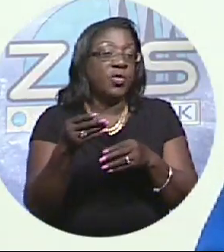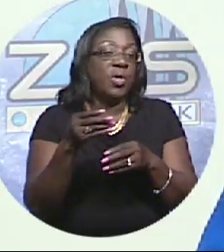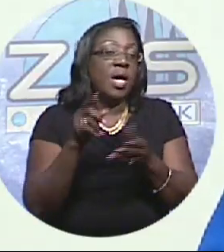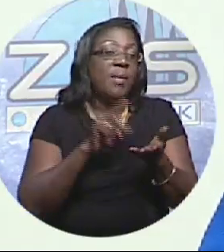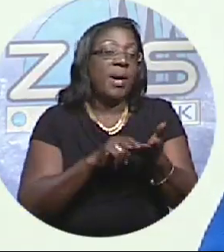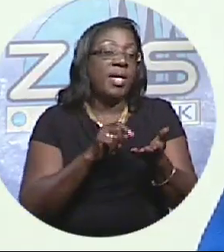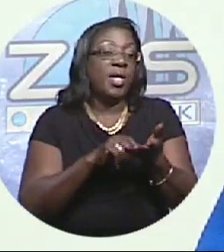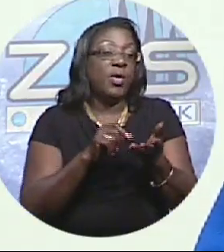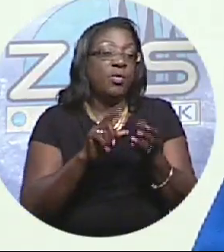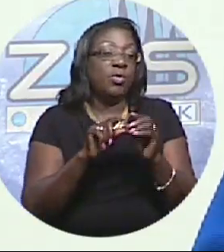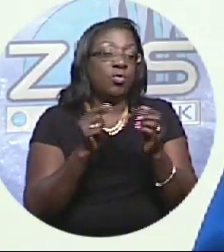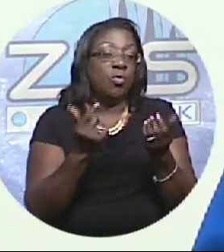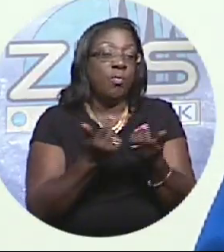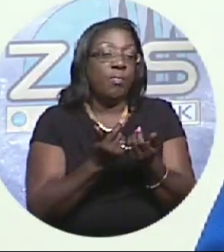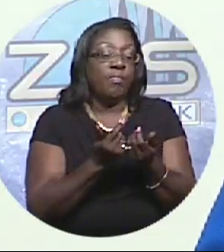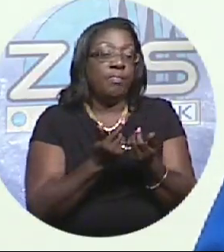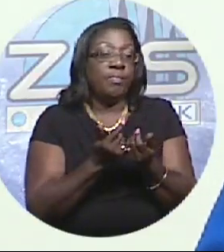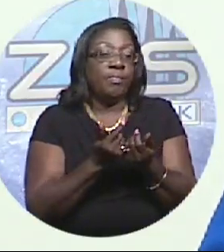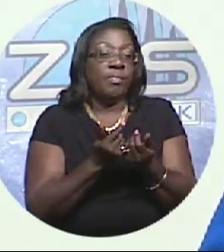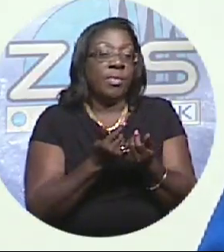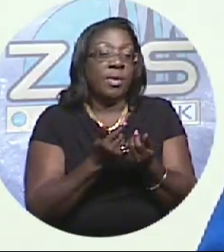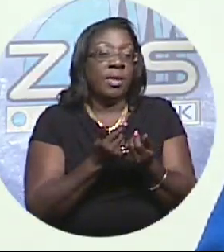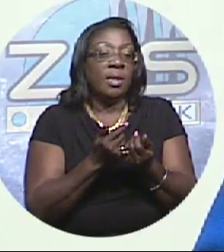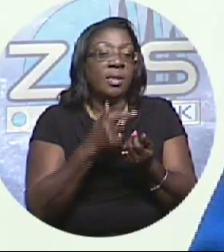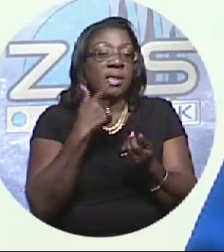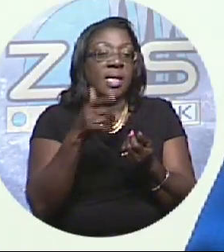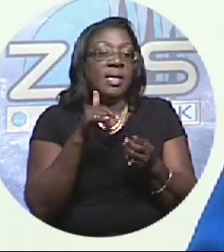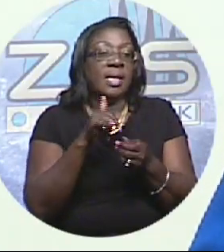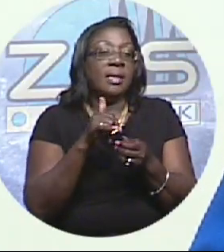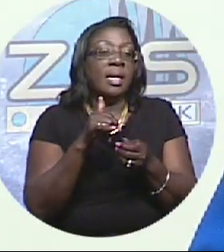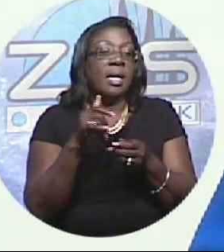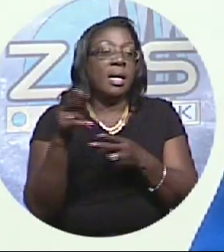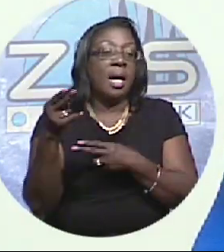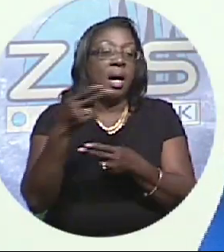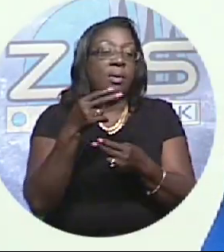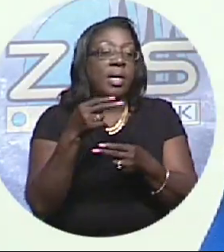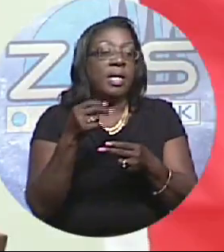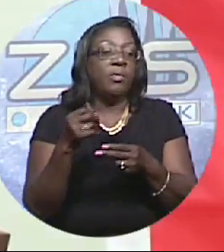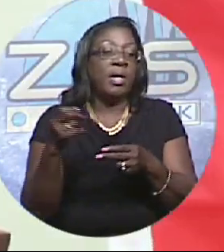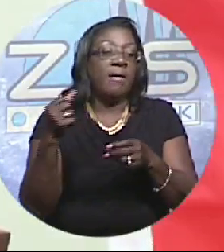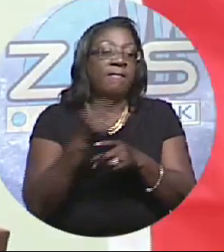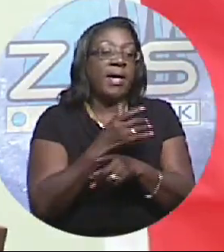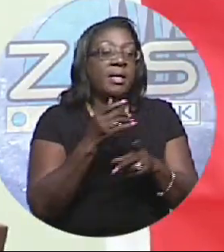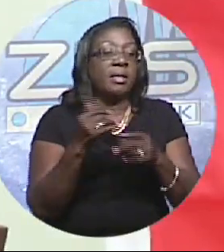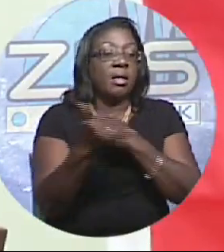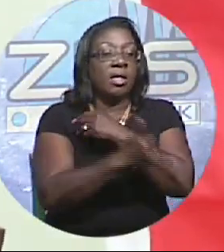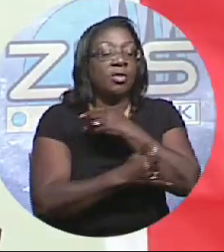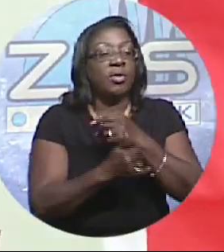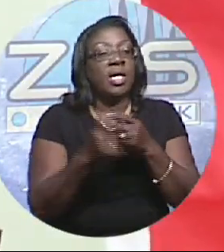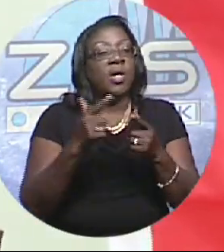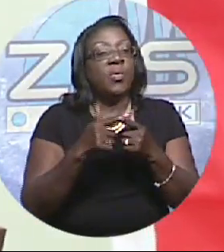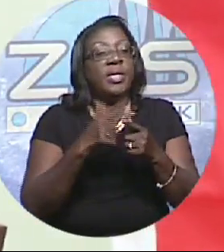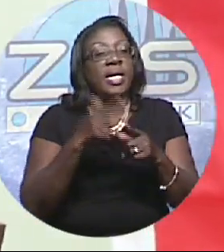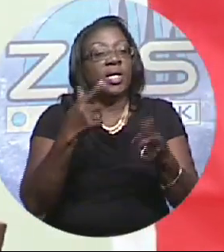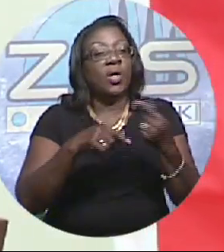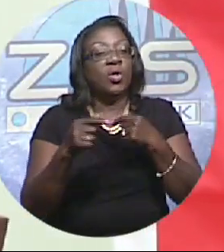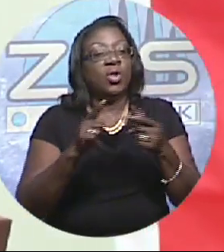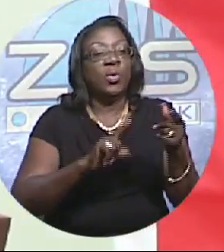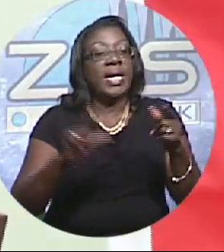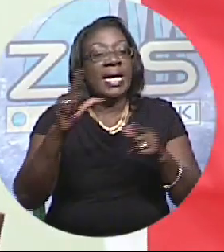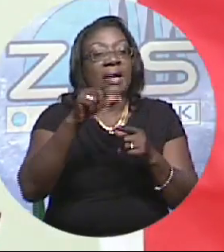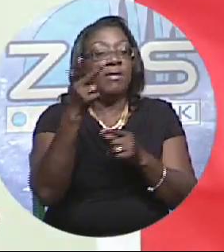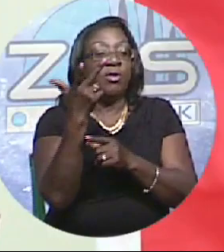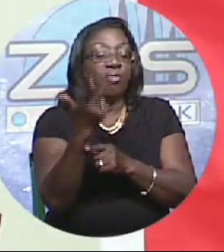a cyclone can affect the country within 60 hours. We then go to a level